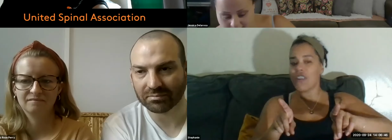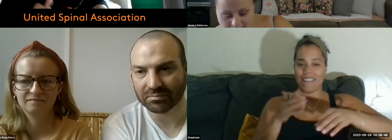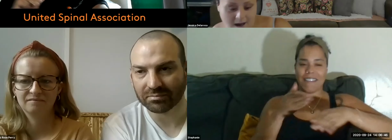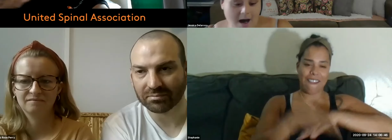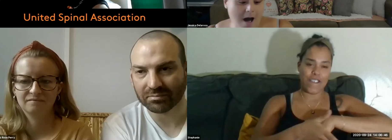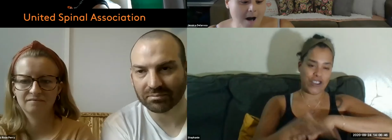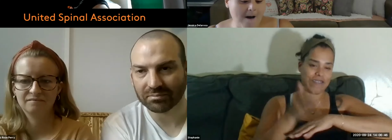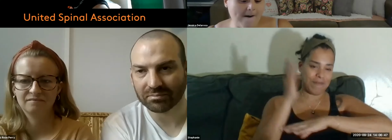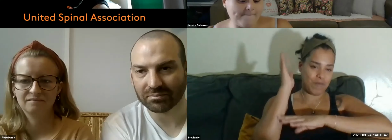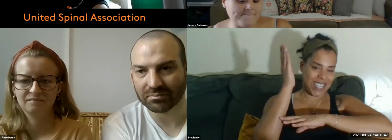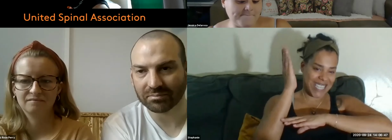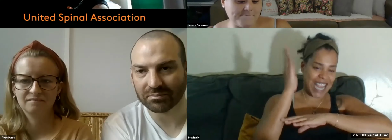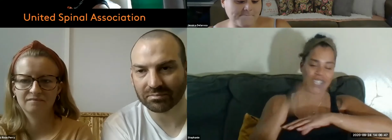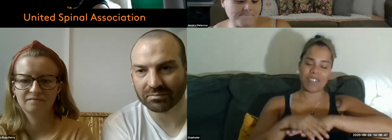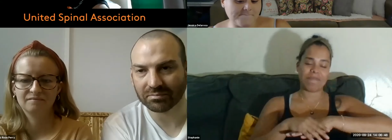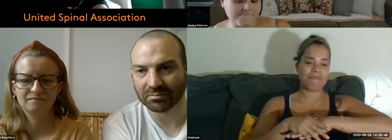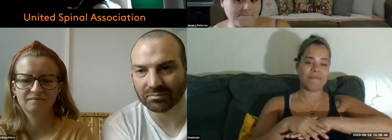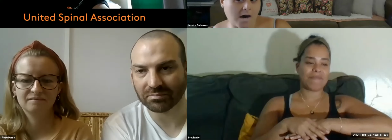here.